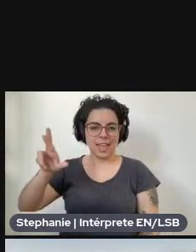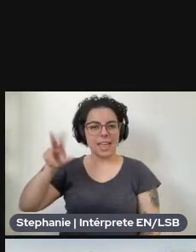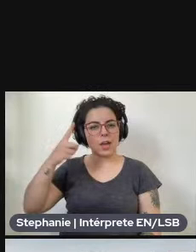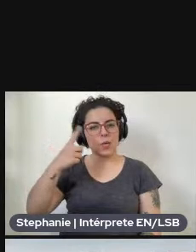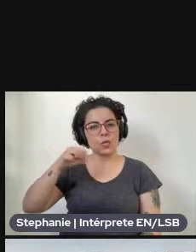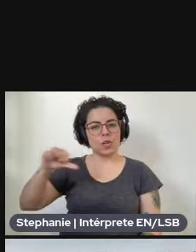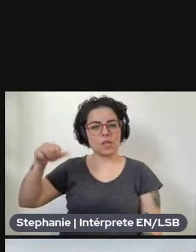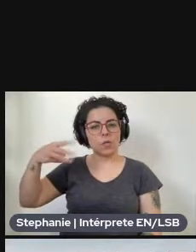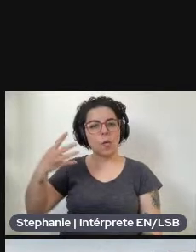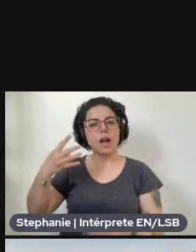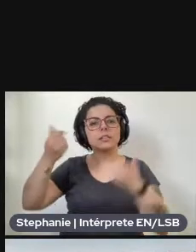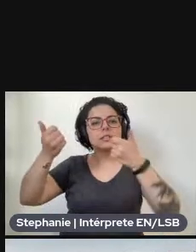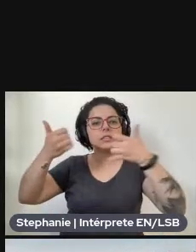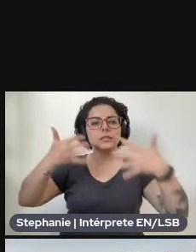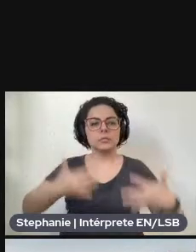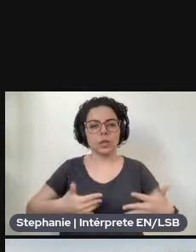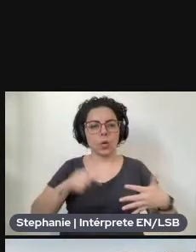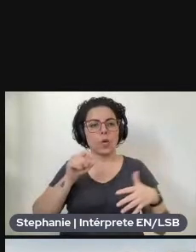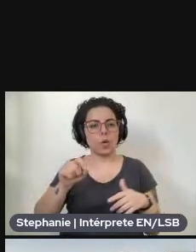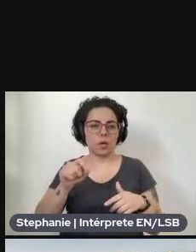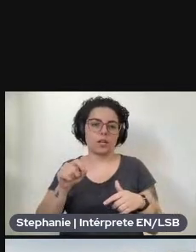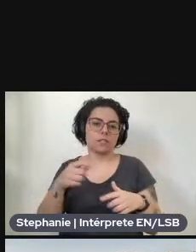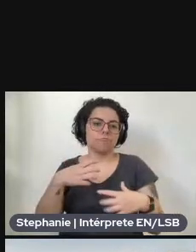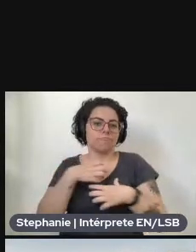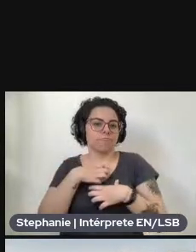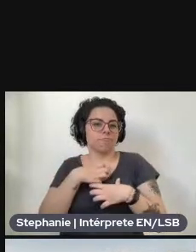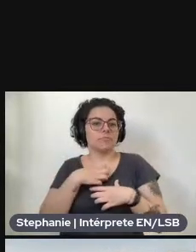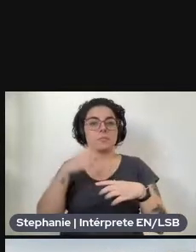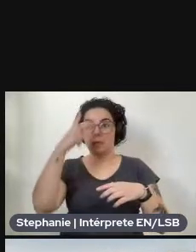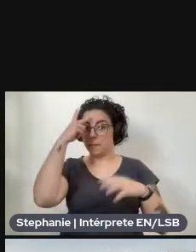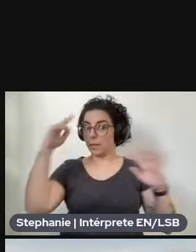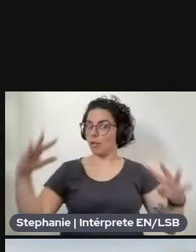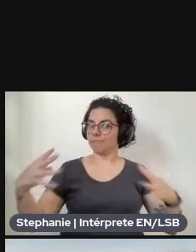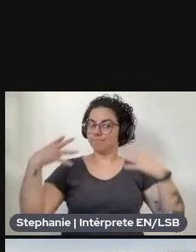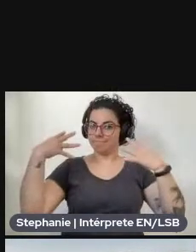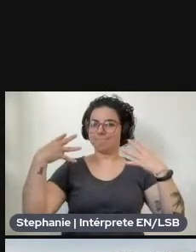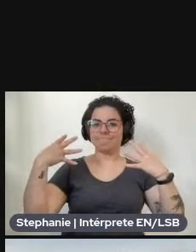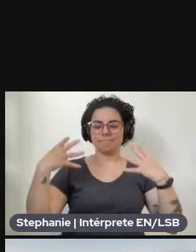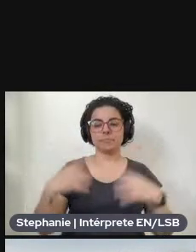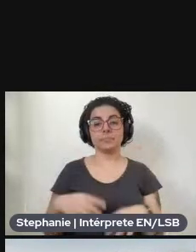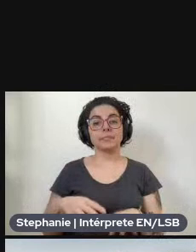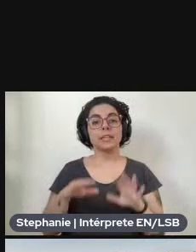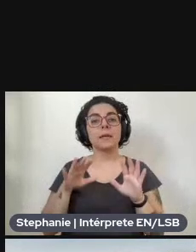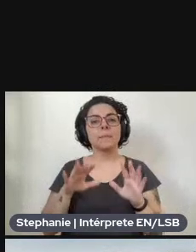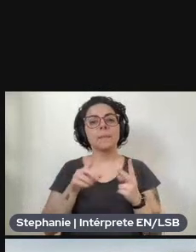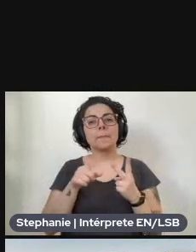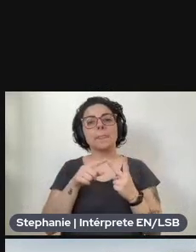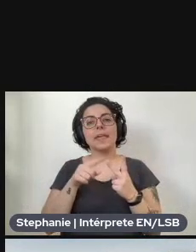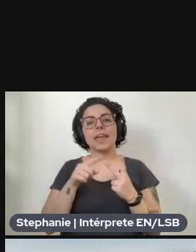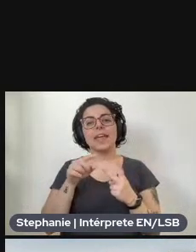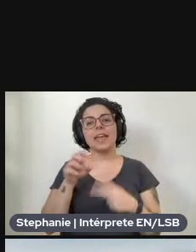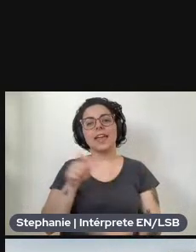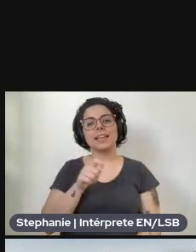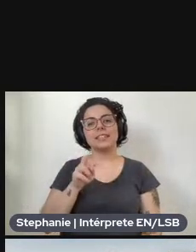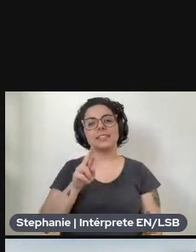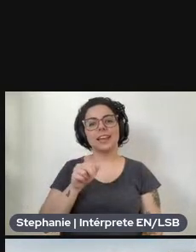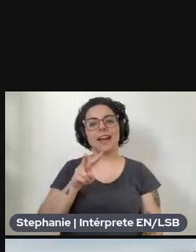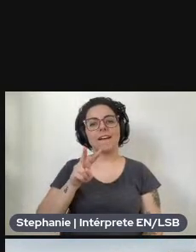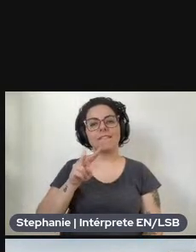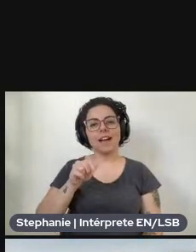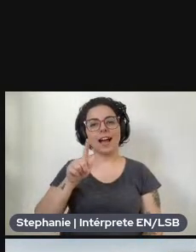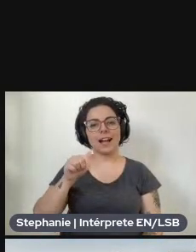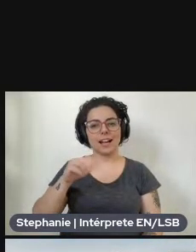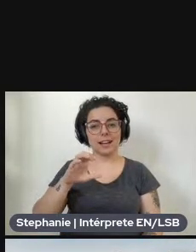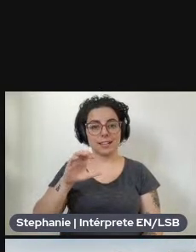talk in such a way that you are noticed. But the extravagance, it seems to say, within the limits of